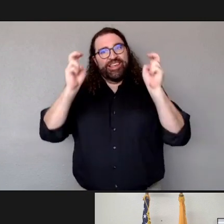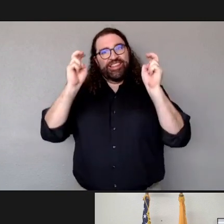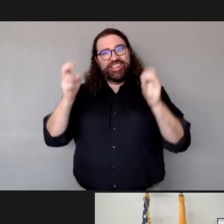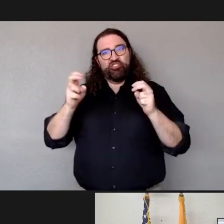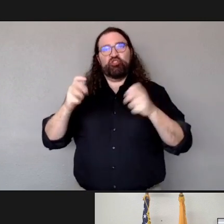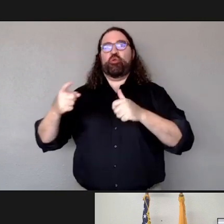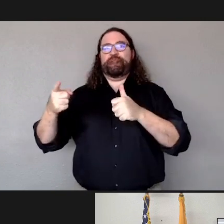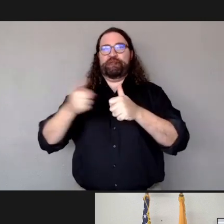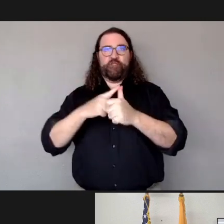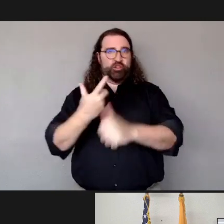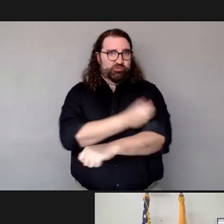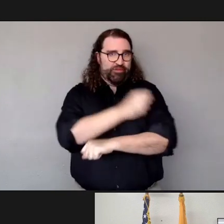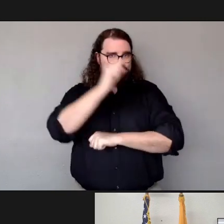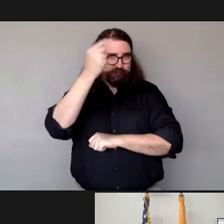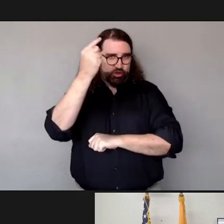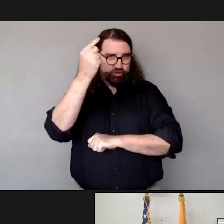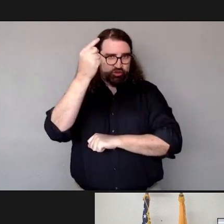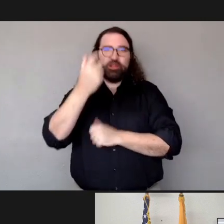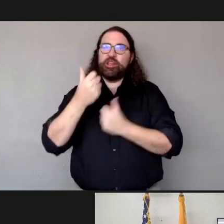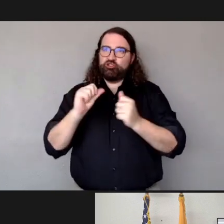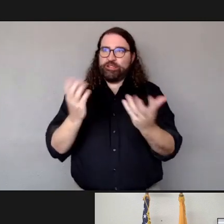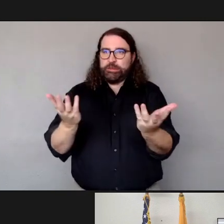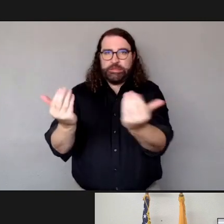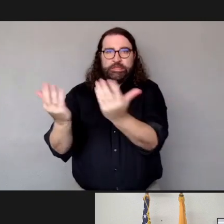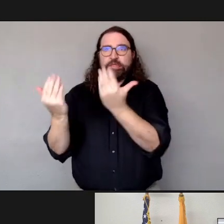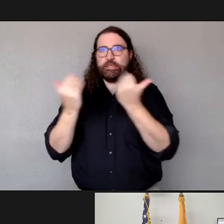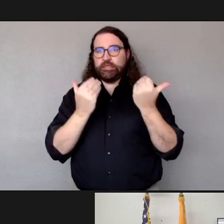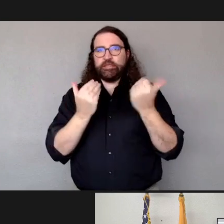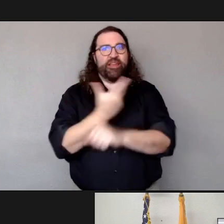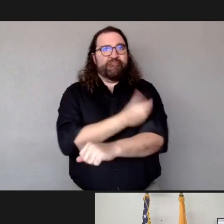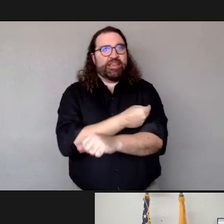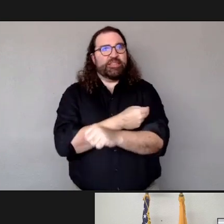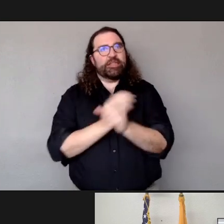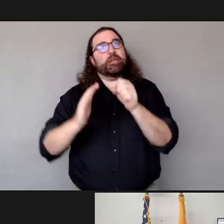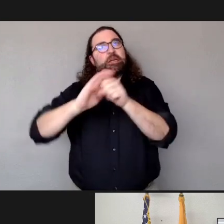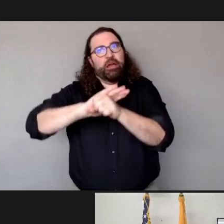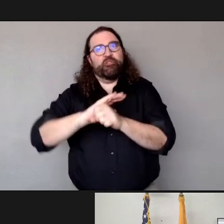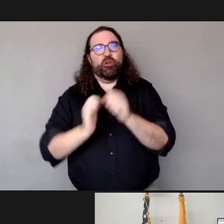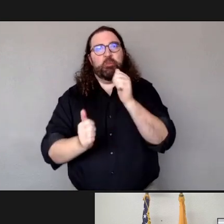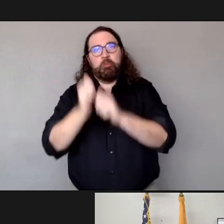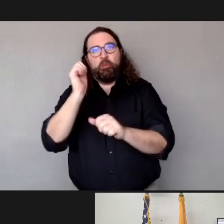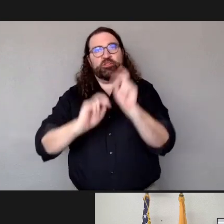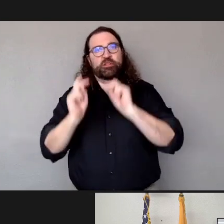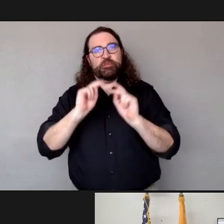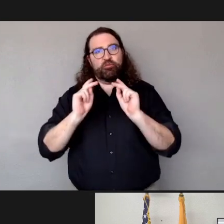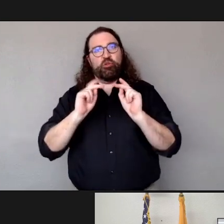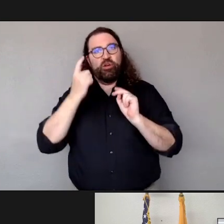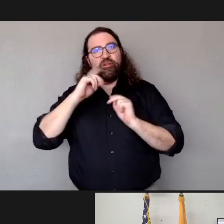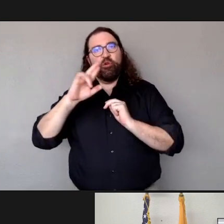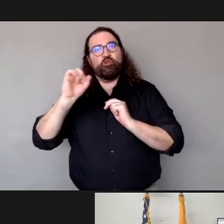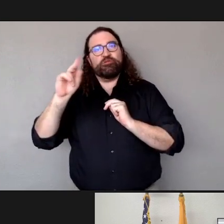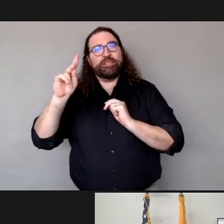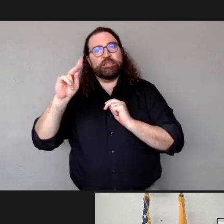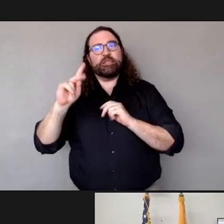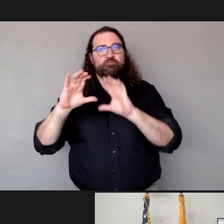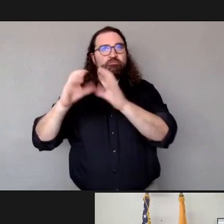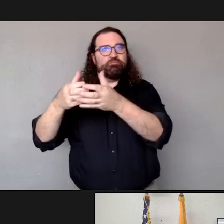doses first to try to get as many people as possible to cover the population that is at risk.